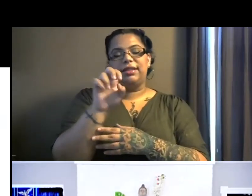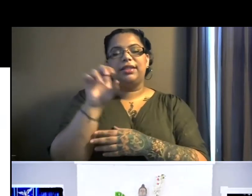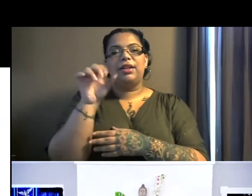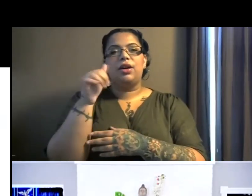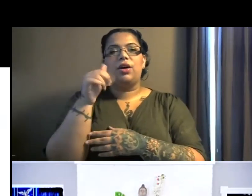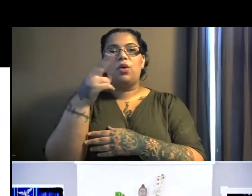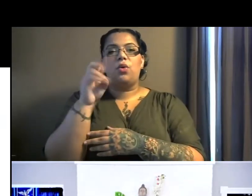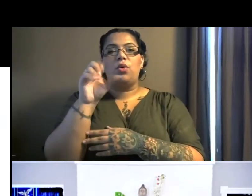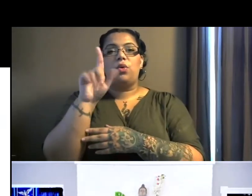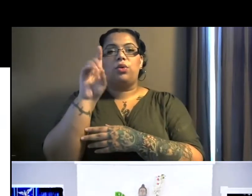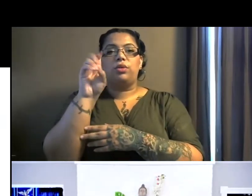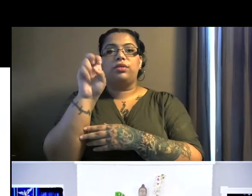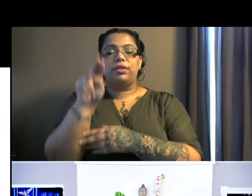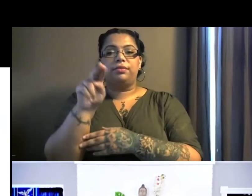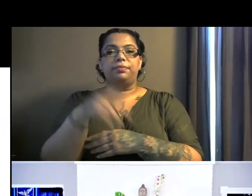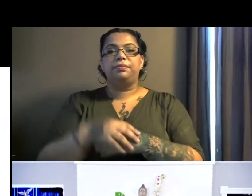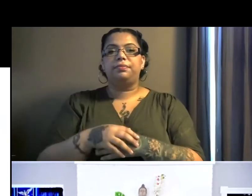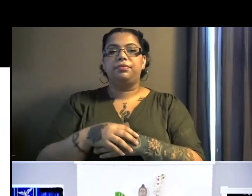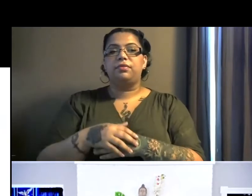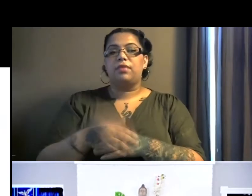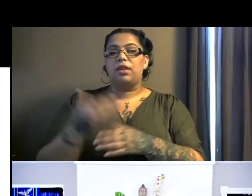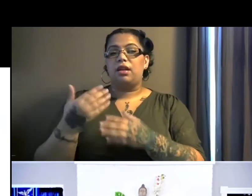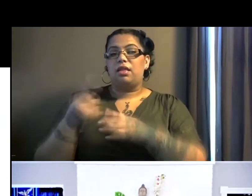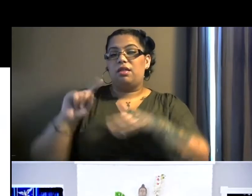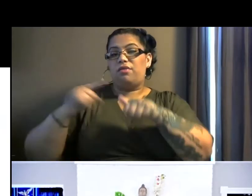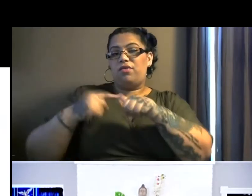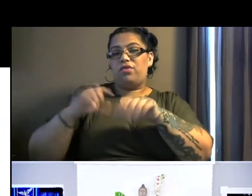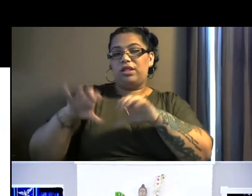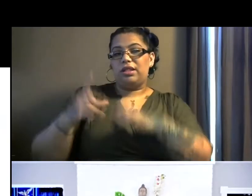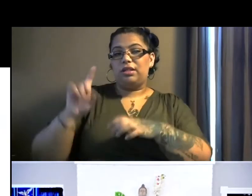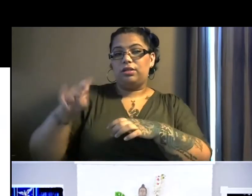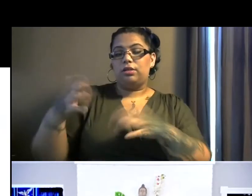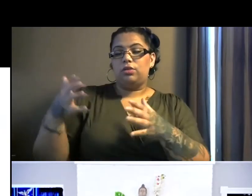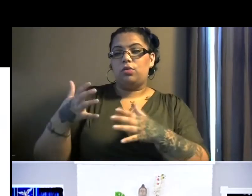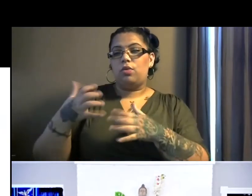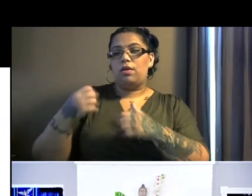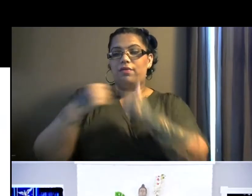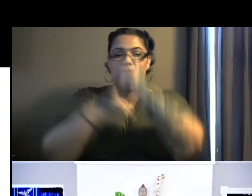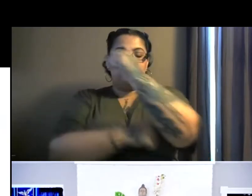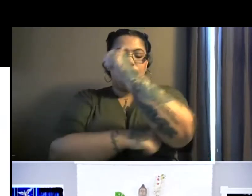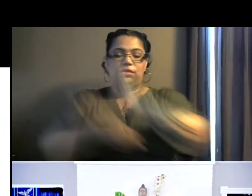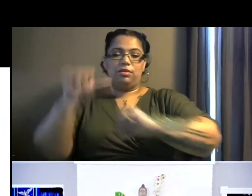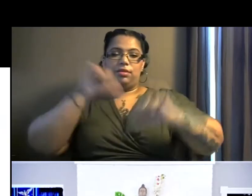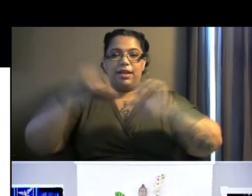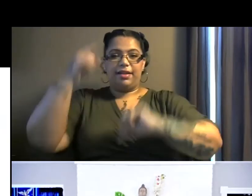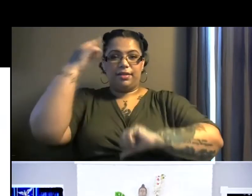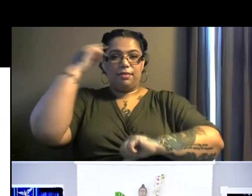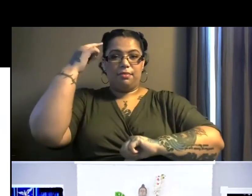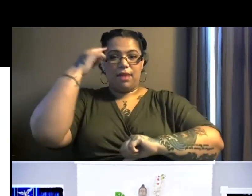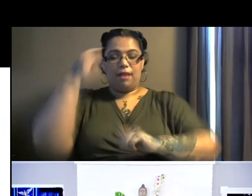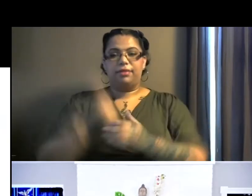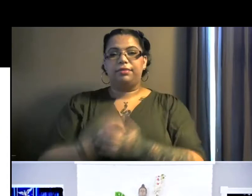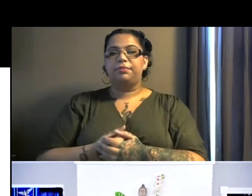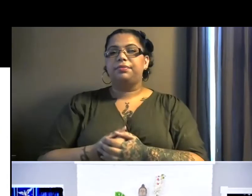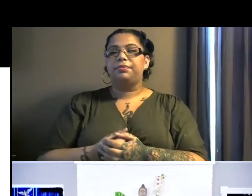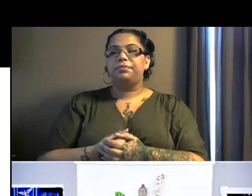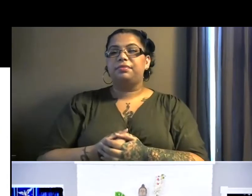Prerequisite is Foundations of Science of Mind, and the investment